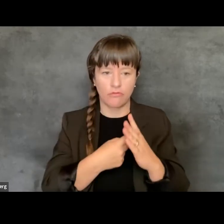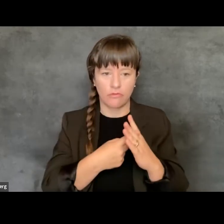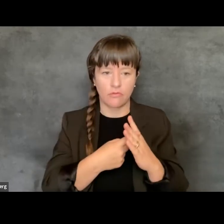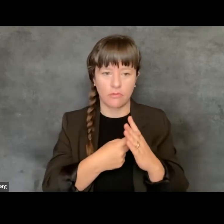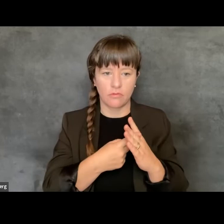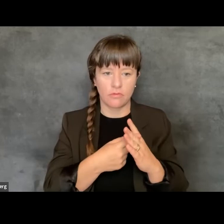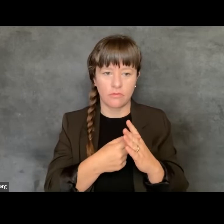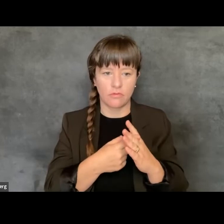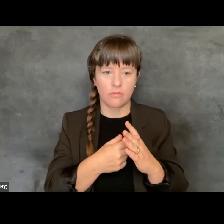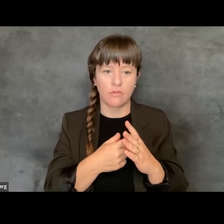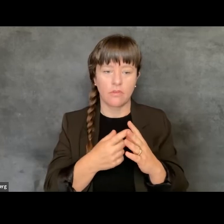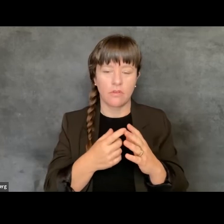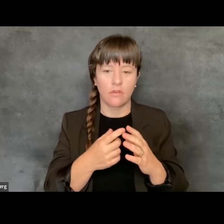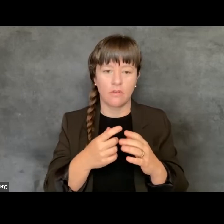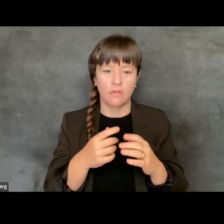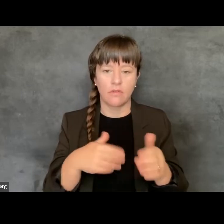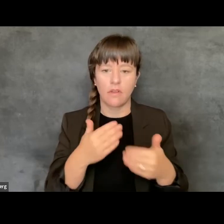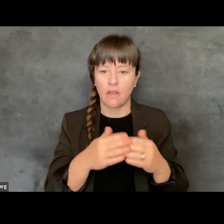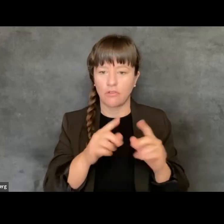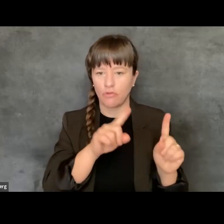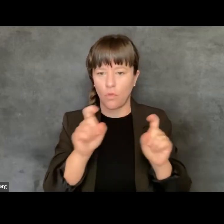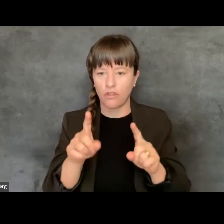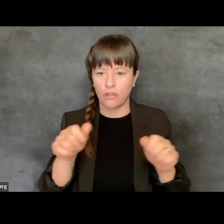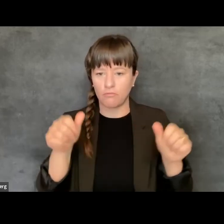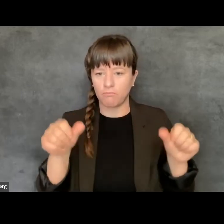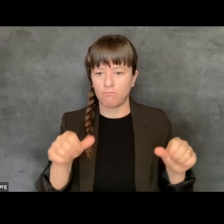next question up.